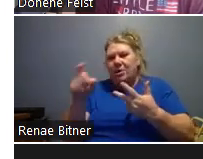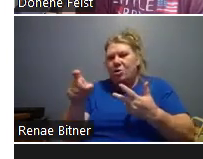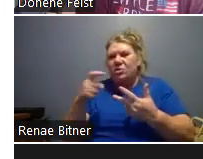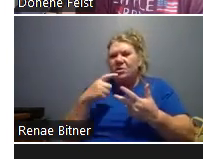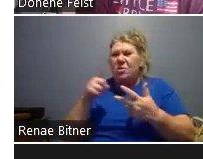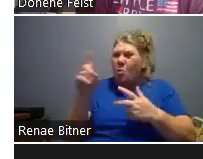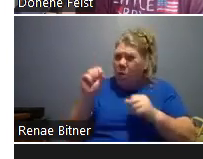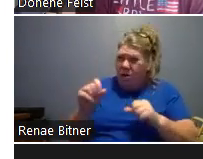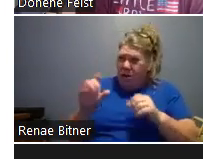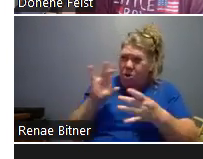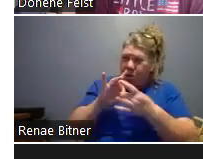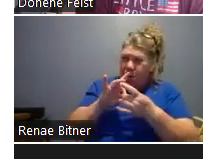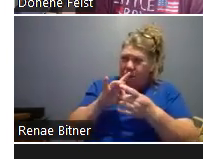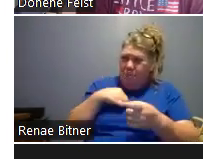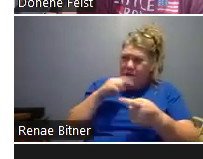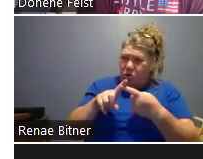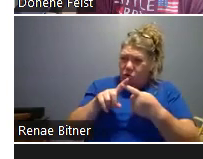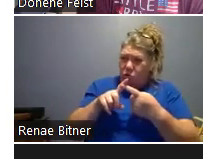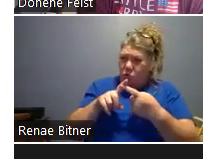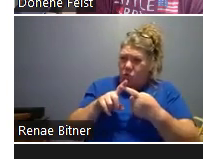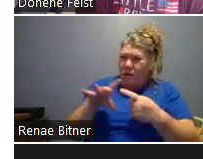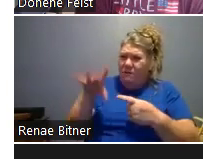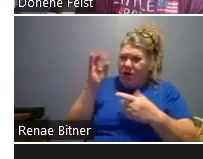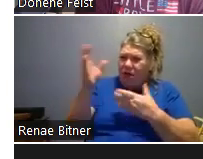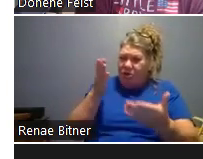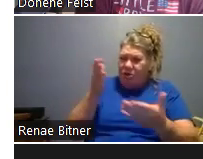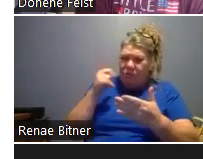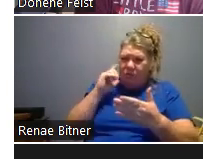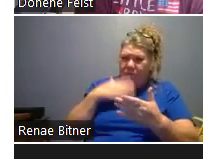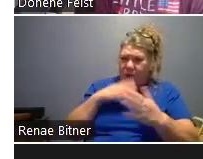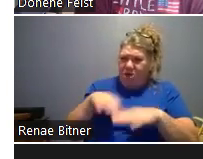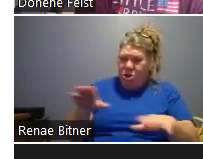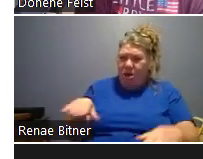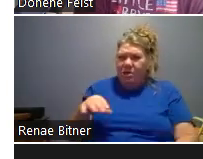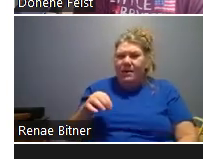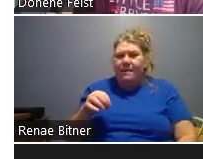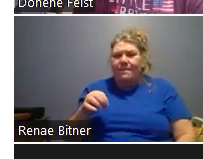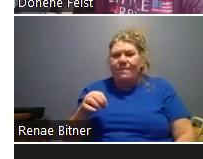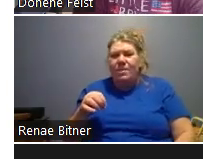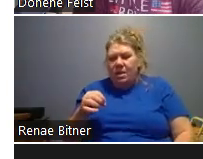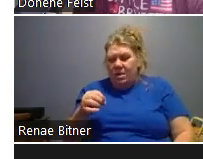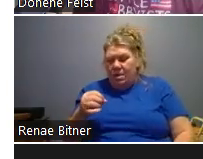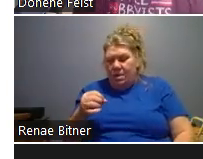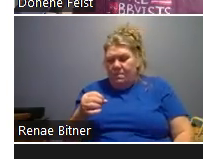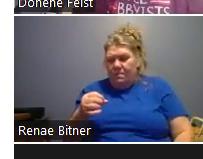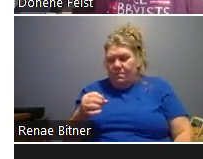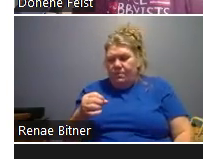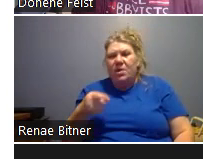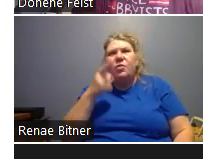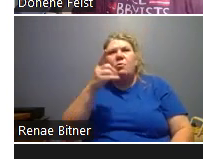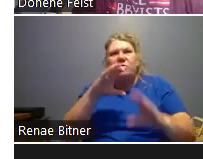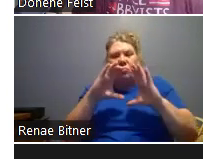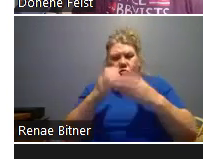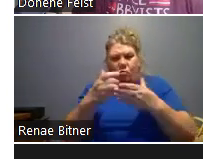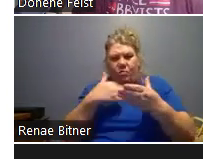you connect me to look for services for my child? So there was a group of us